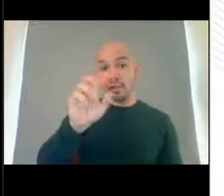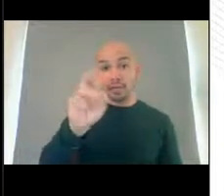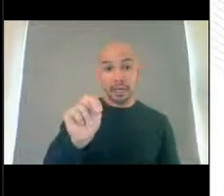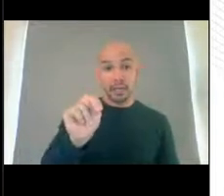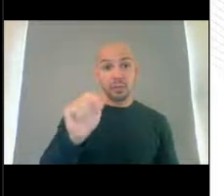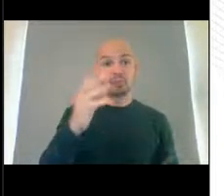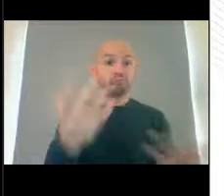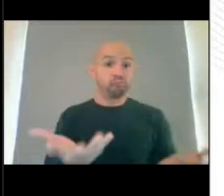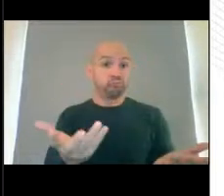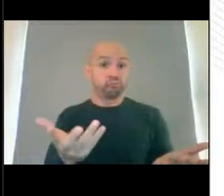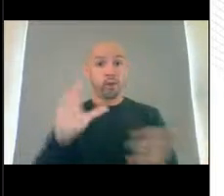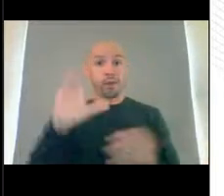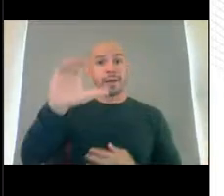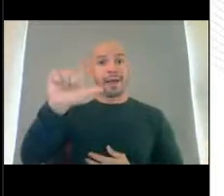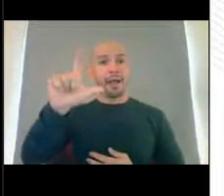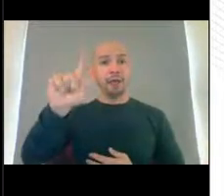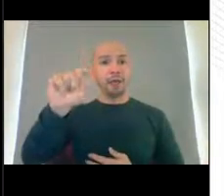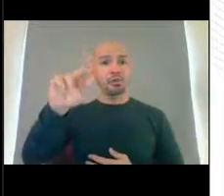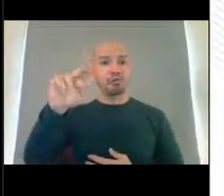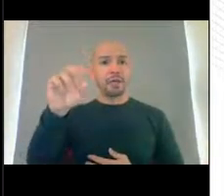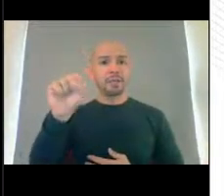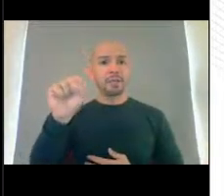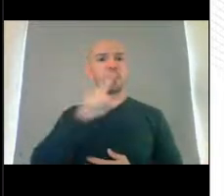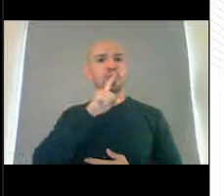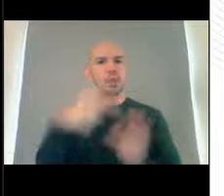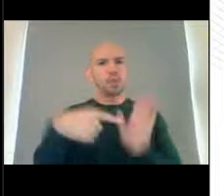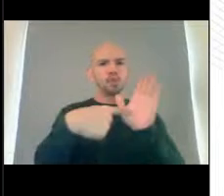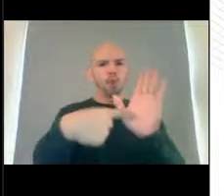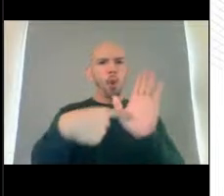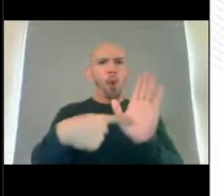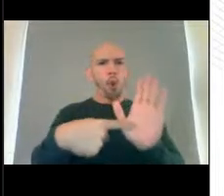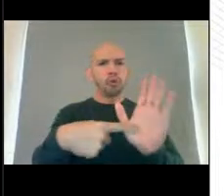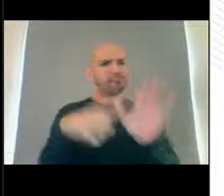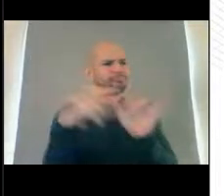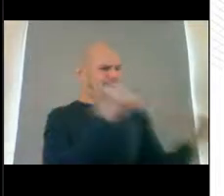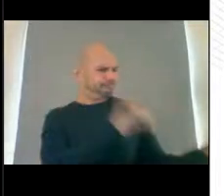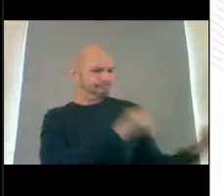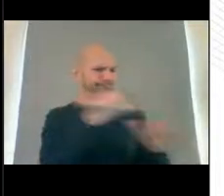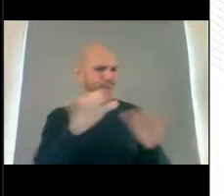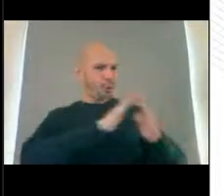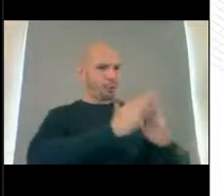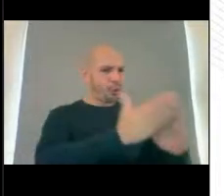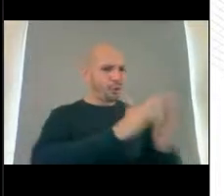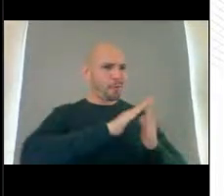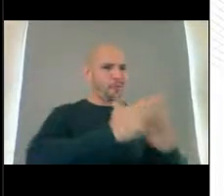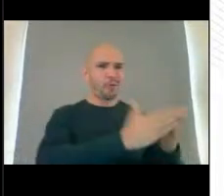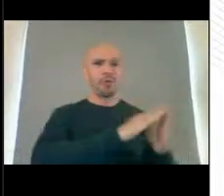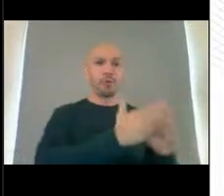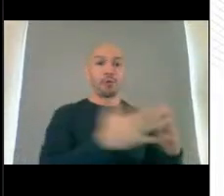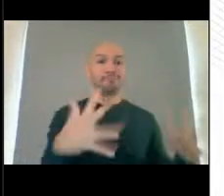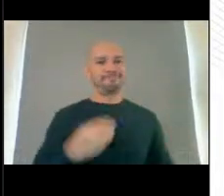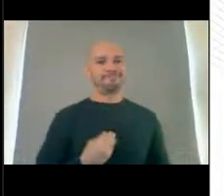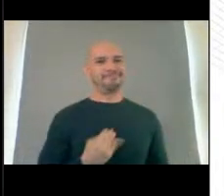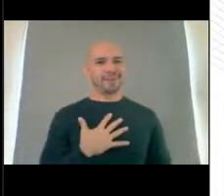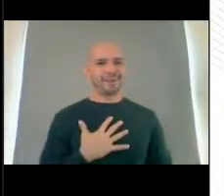communities that we serve we have people with you know tremendous heart and passion and these are two individuals um back in